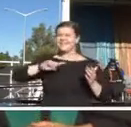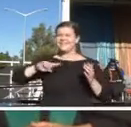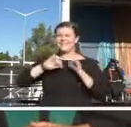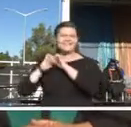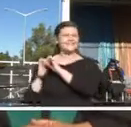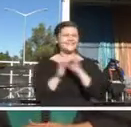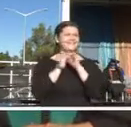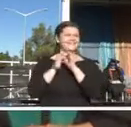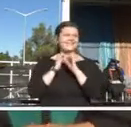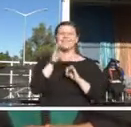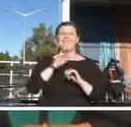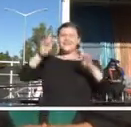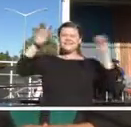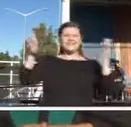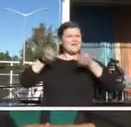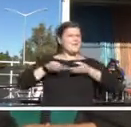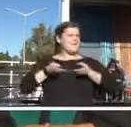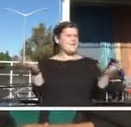we're celebrating you.